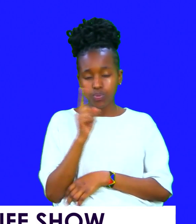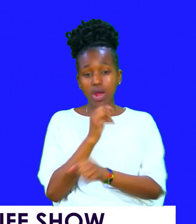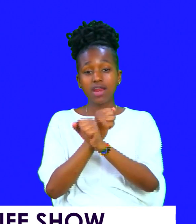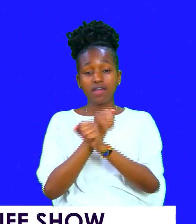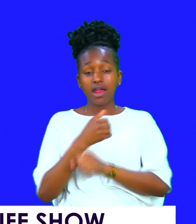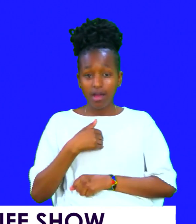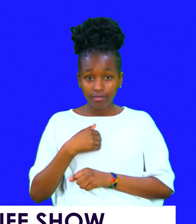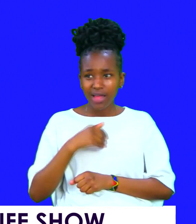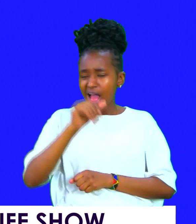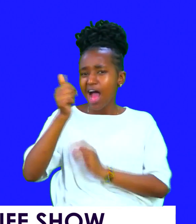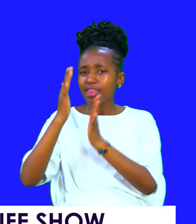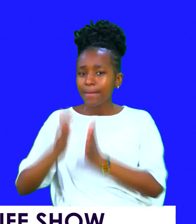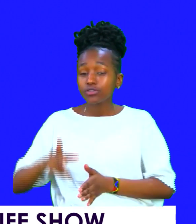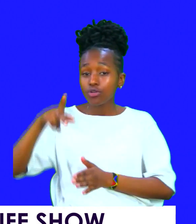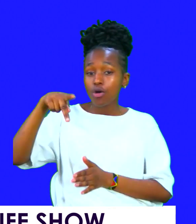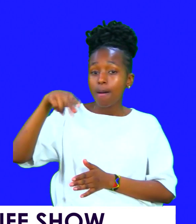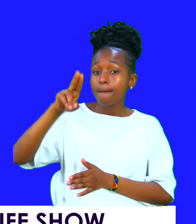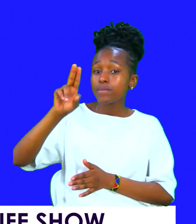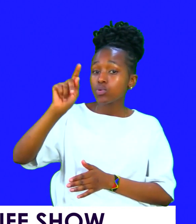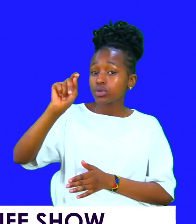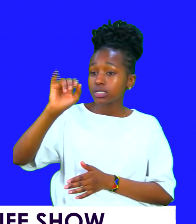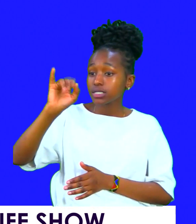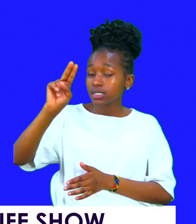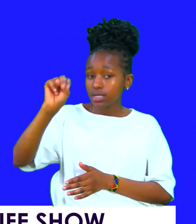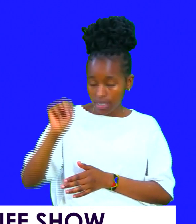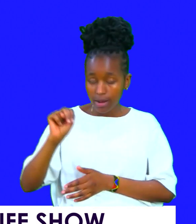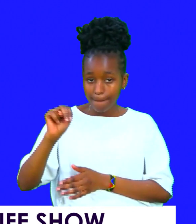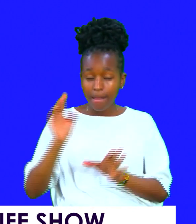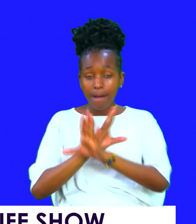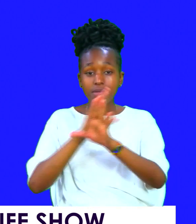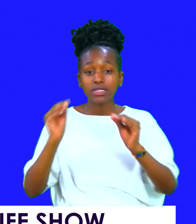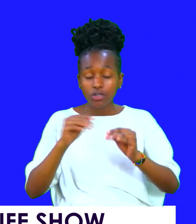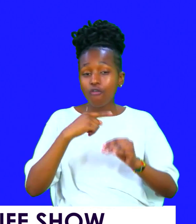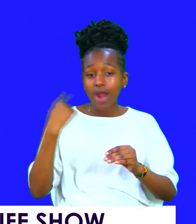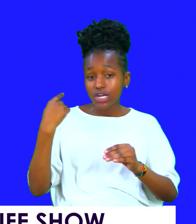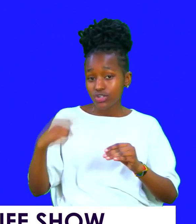Vladimir Putin, the president of